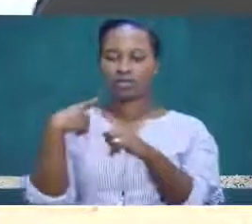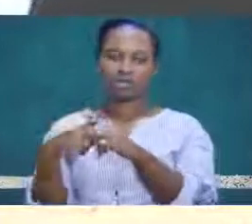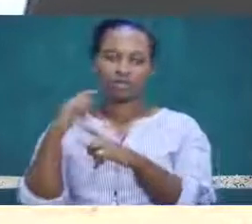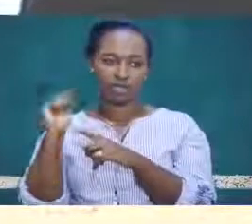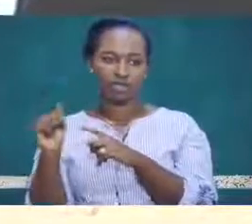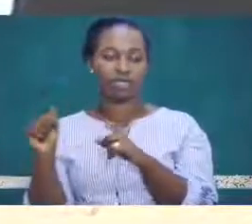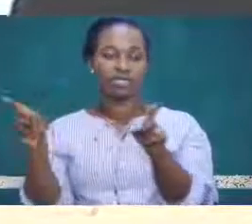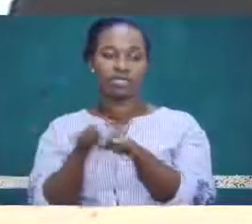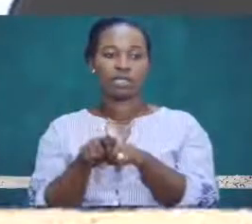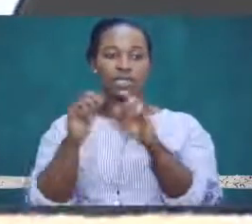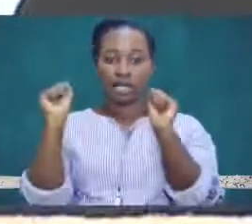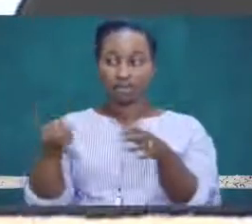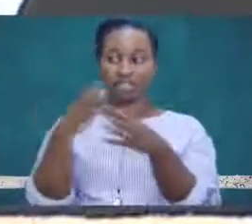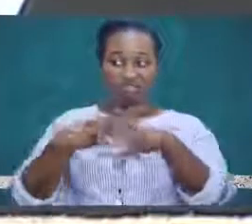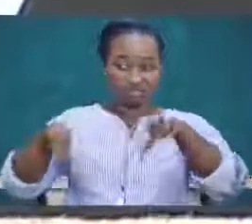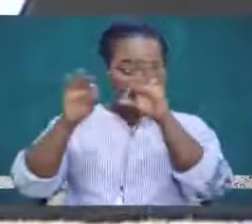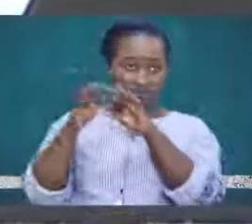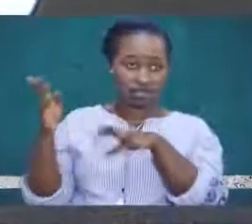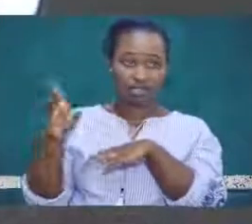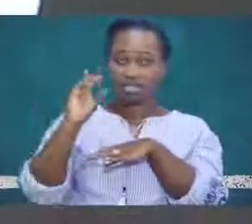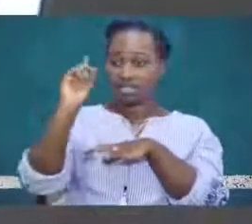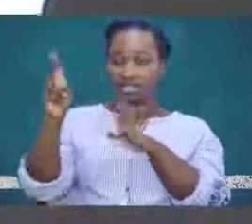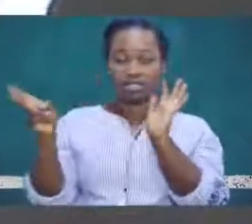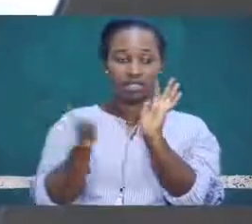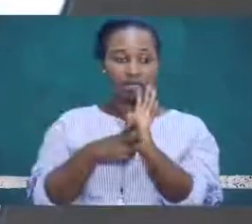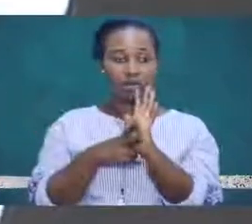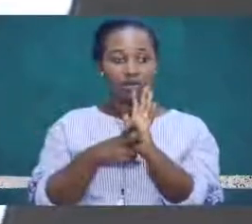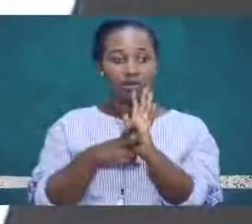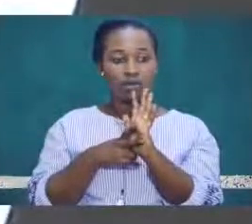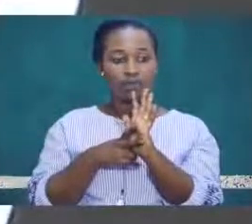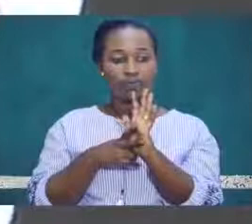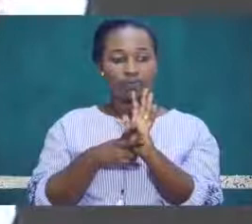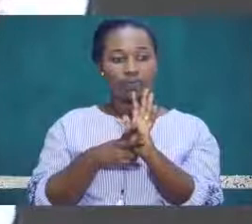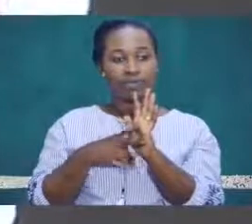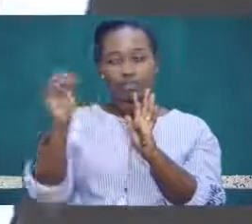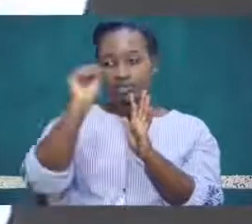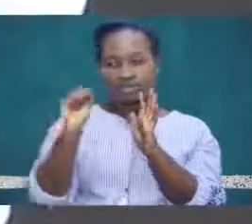this can be useful to you. Distance is speed times time. Do you remember that?